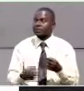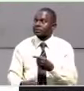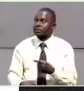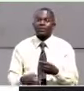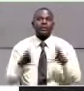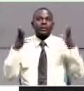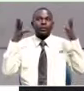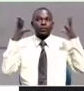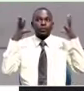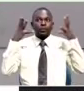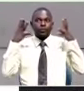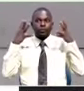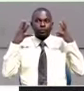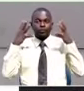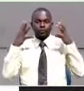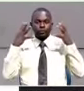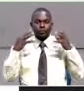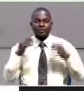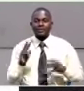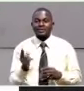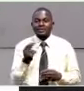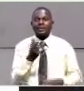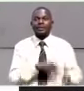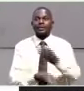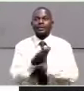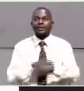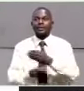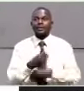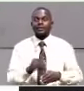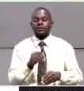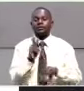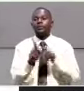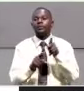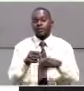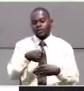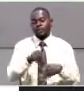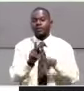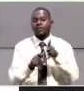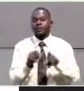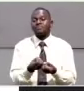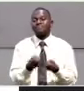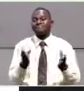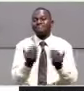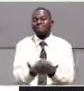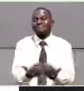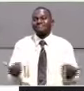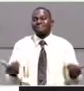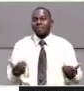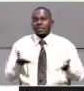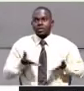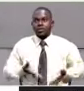Hearing loss is the second commonest disability in the human race. Very many children are